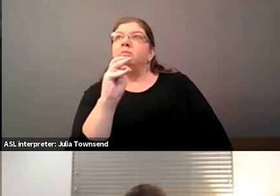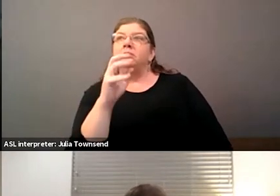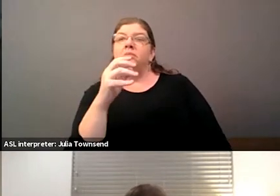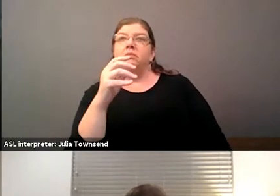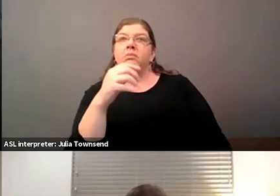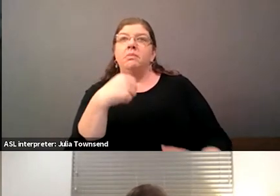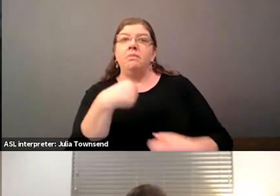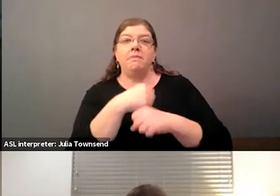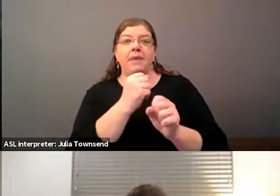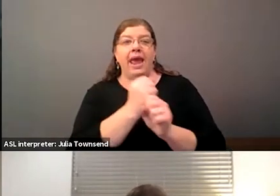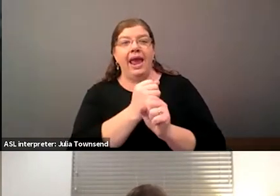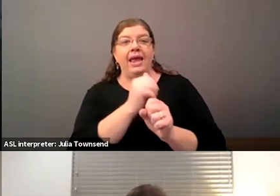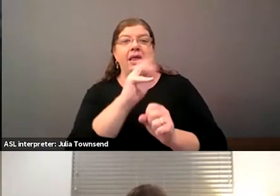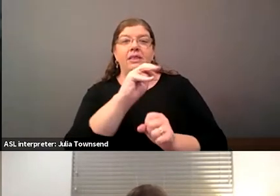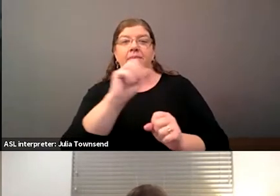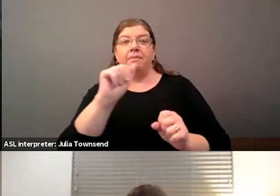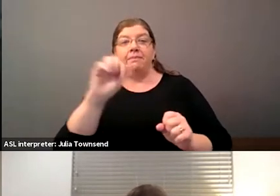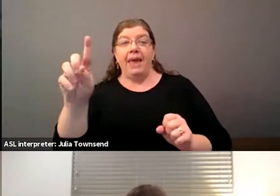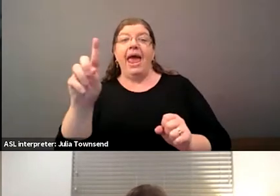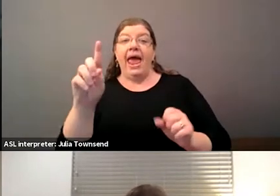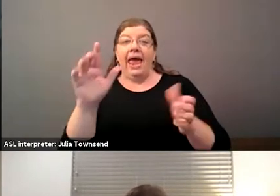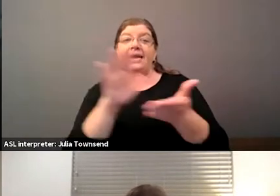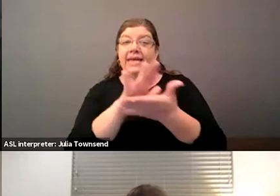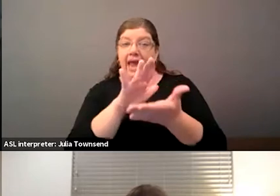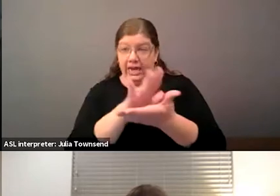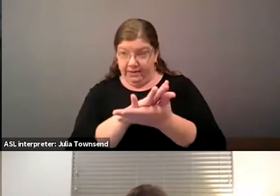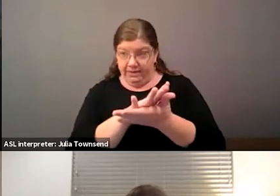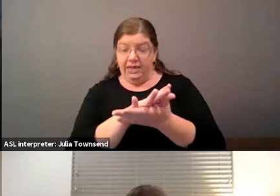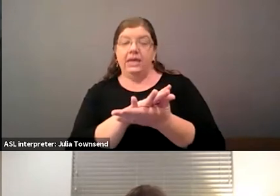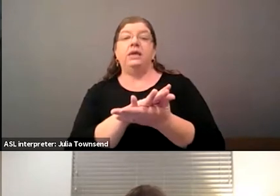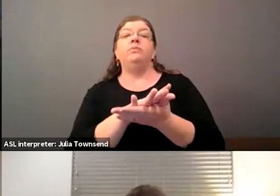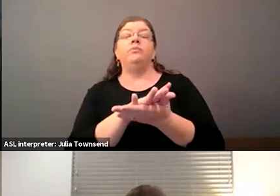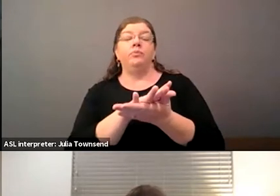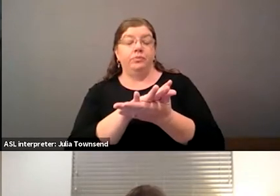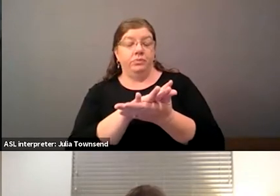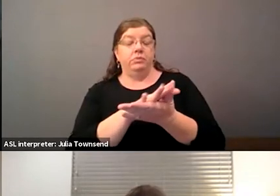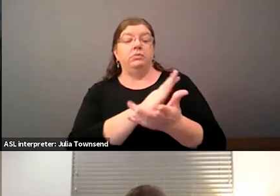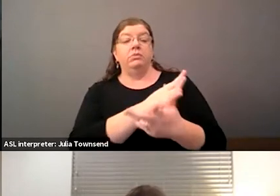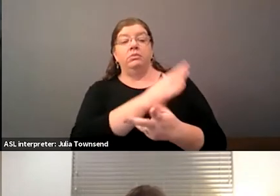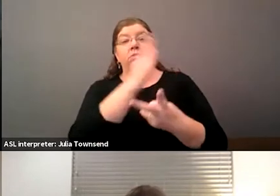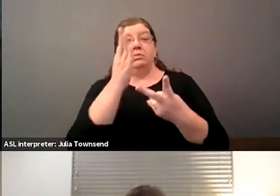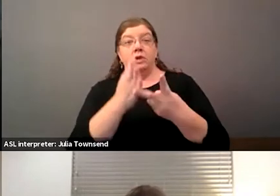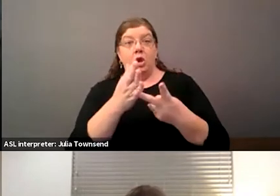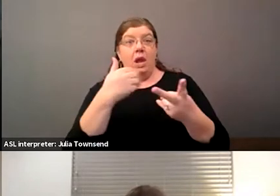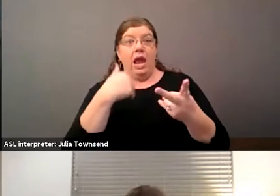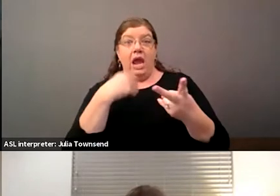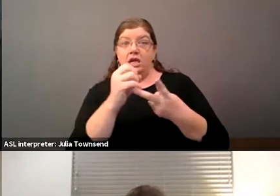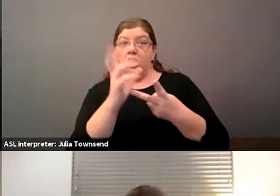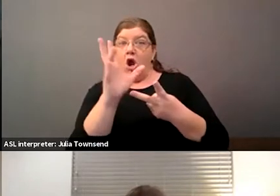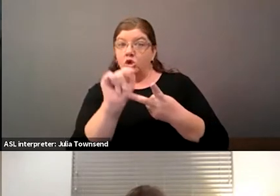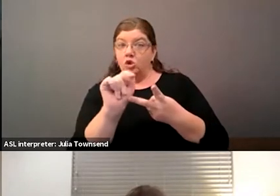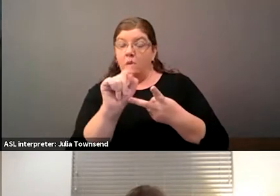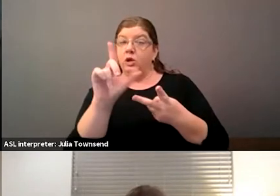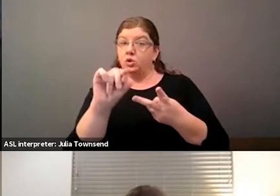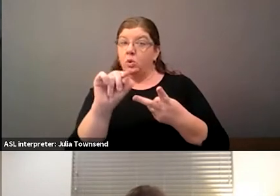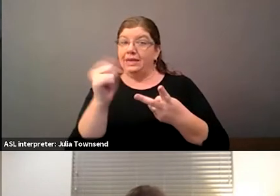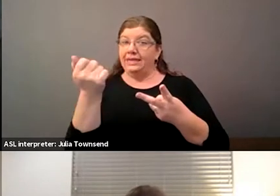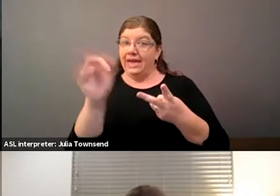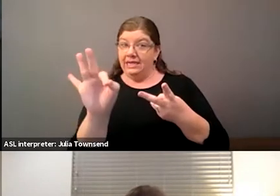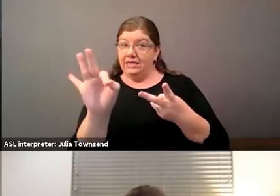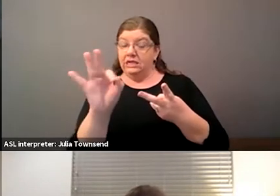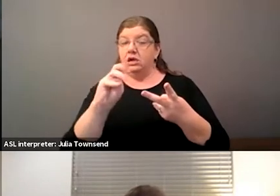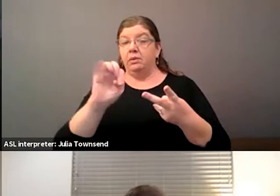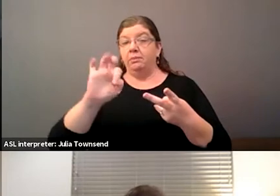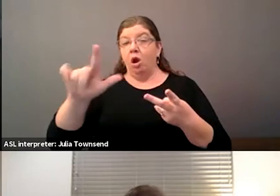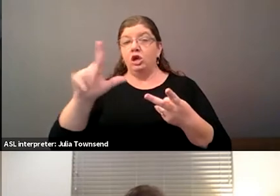academy pablo sweeney and dan williams then we had in october of 2019 marshall